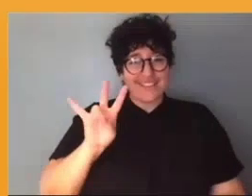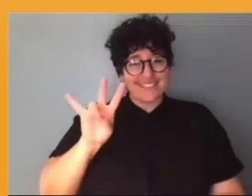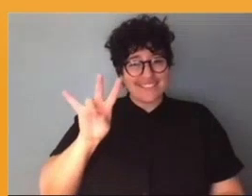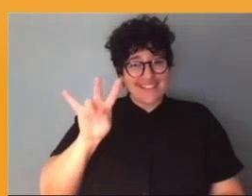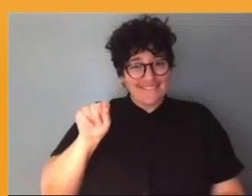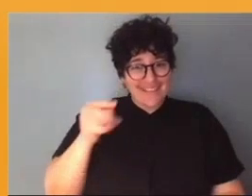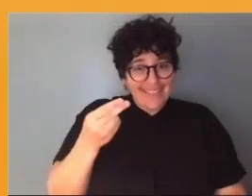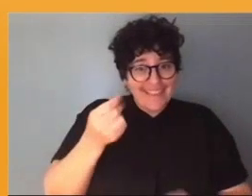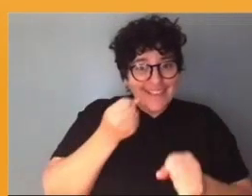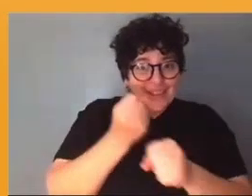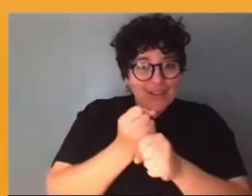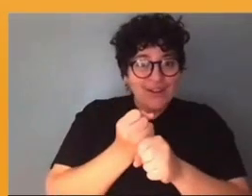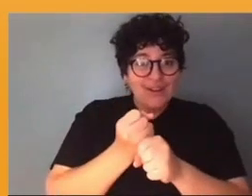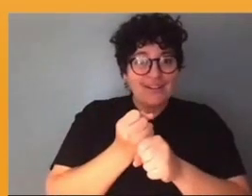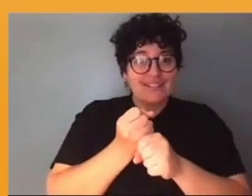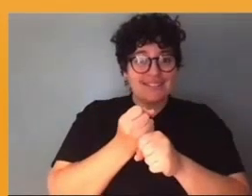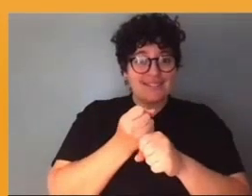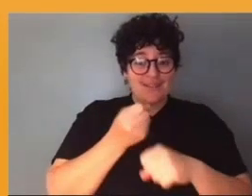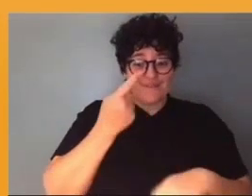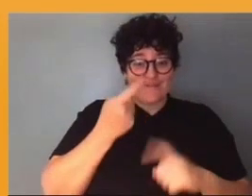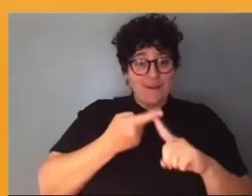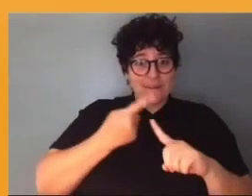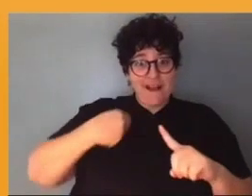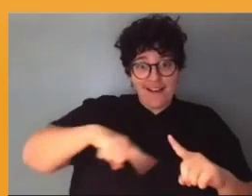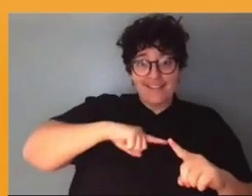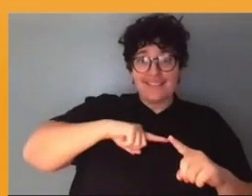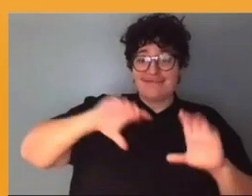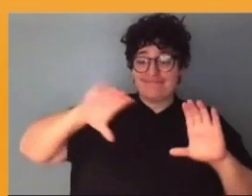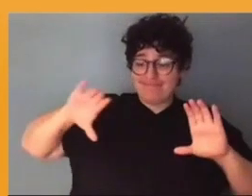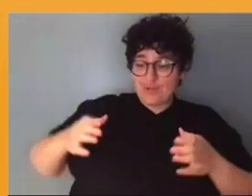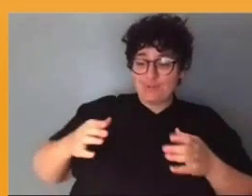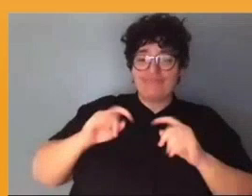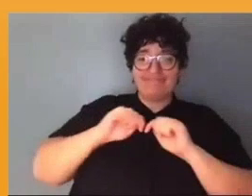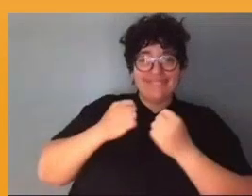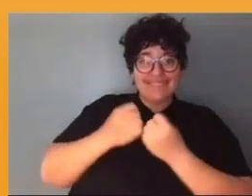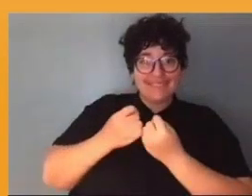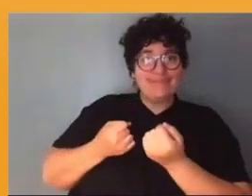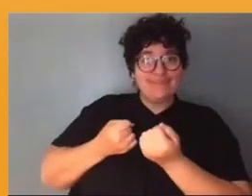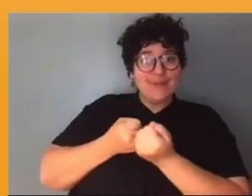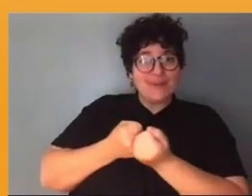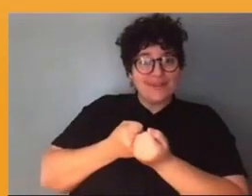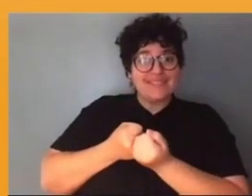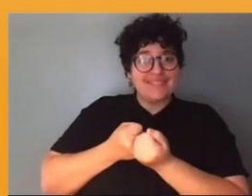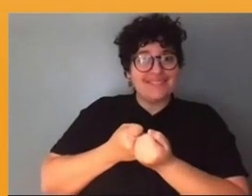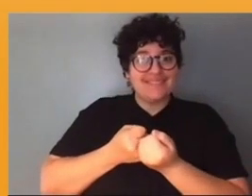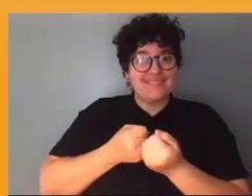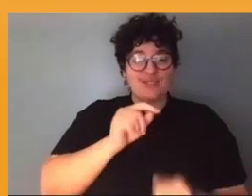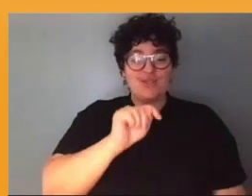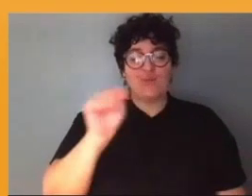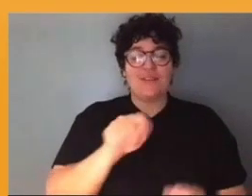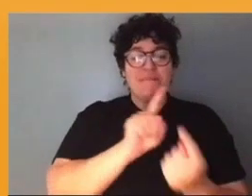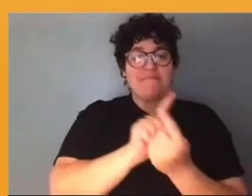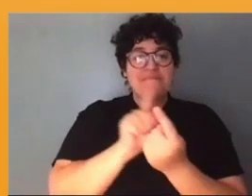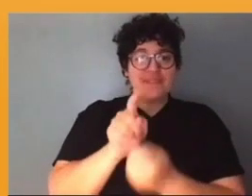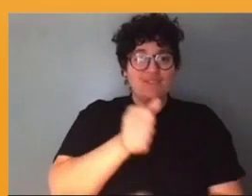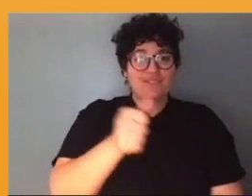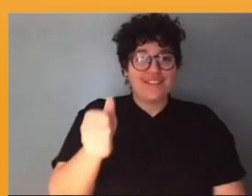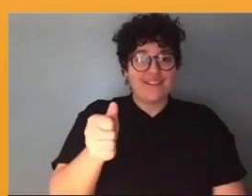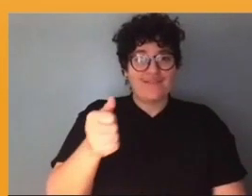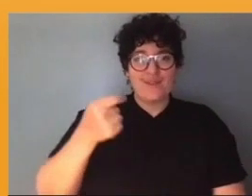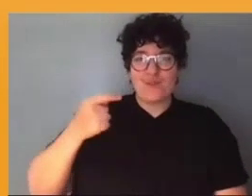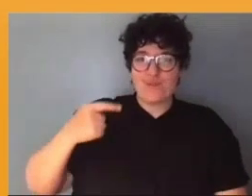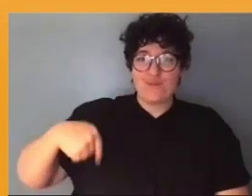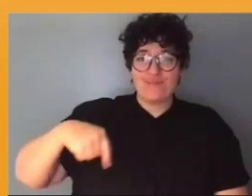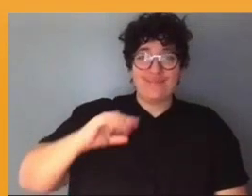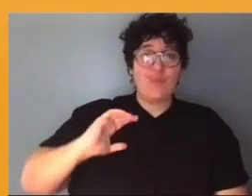this reframed virtual festival, thank you for being part of this community and for your ongoing support.